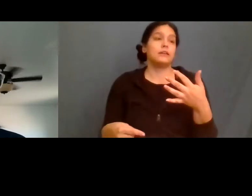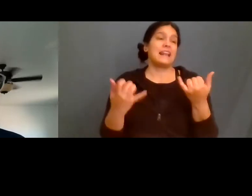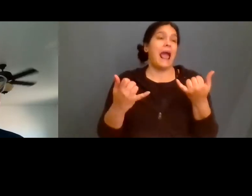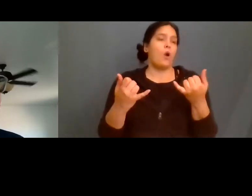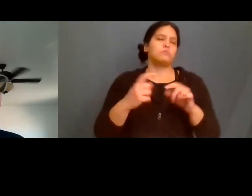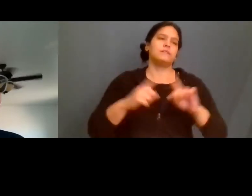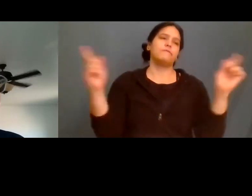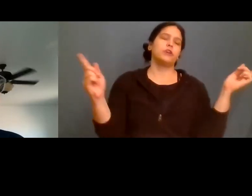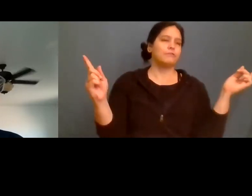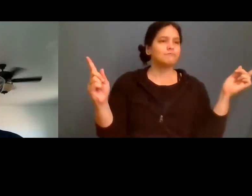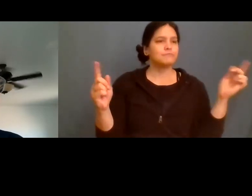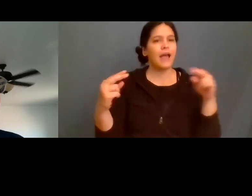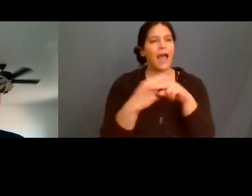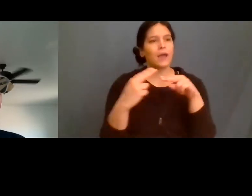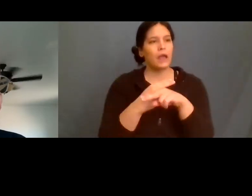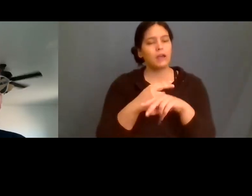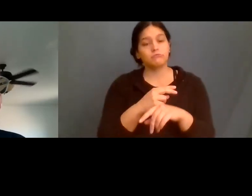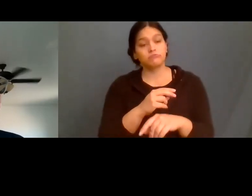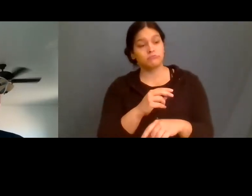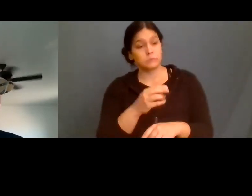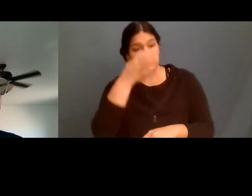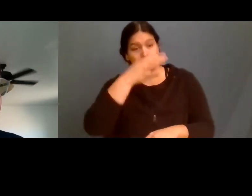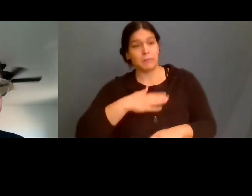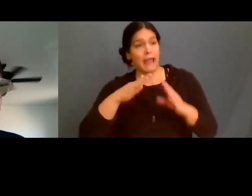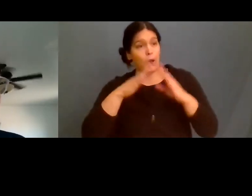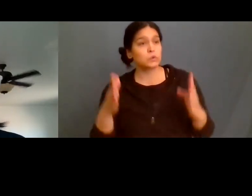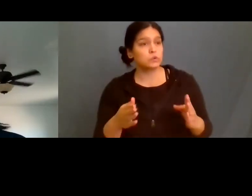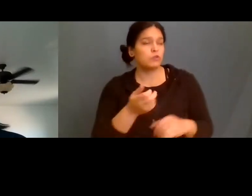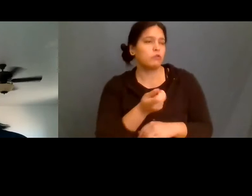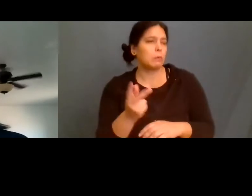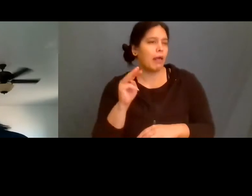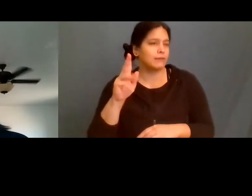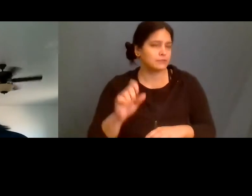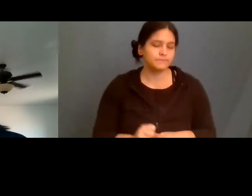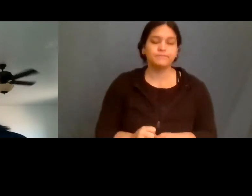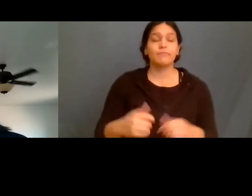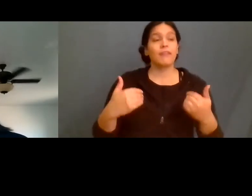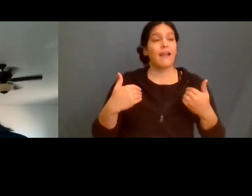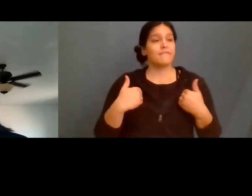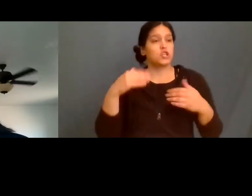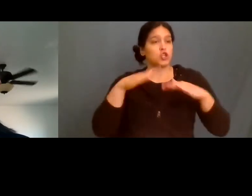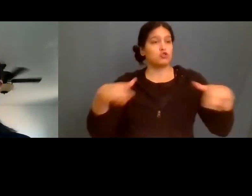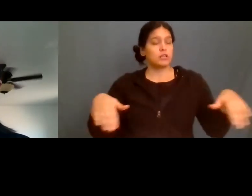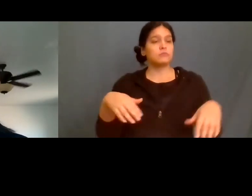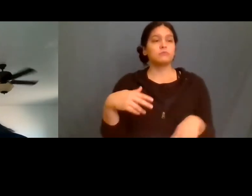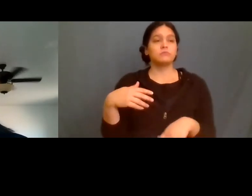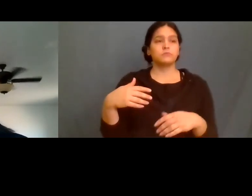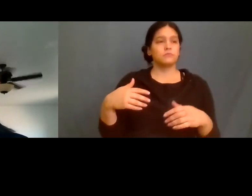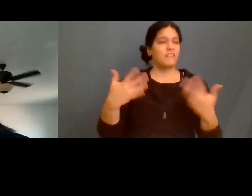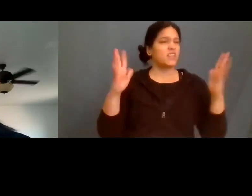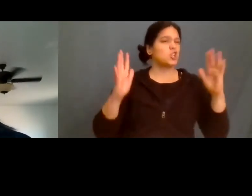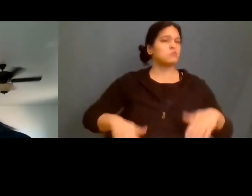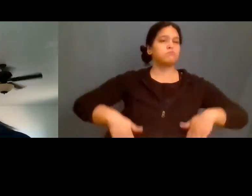couple miles. I have 3 grown children, Adrian, Jared, and